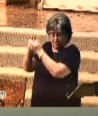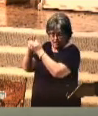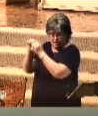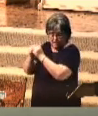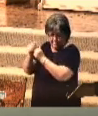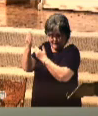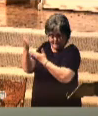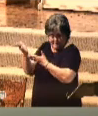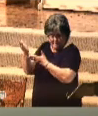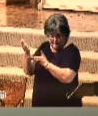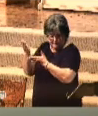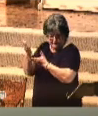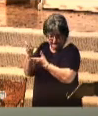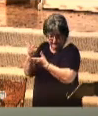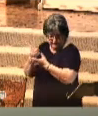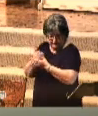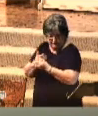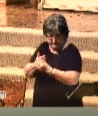walk.